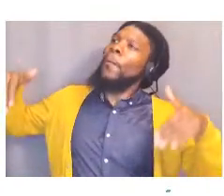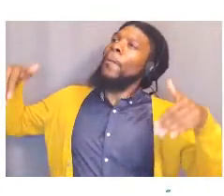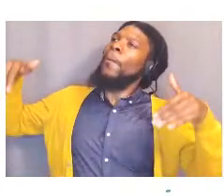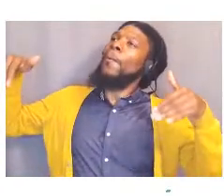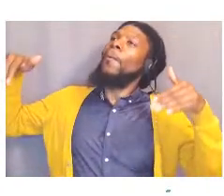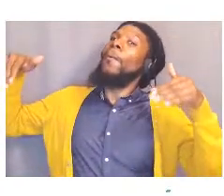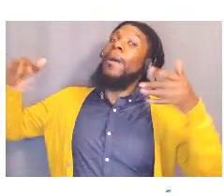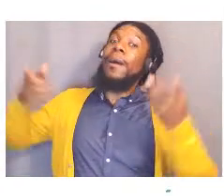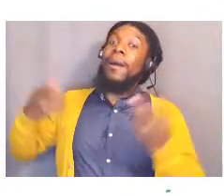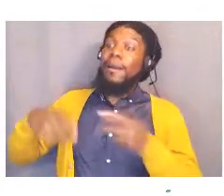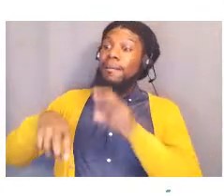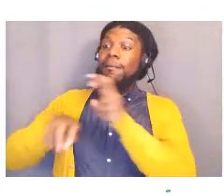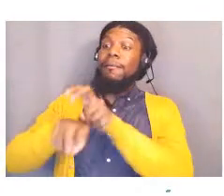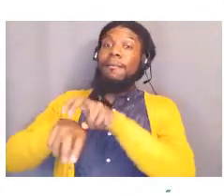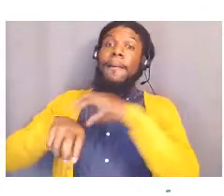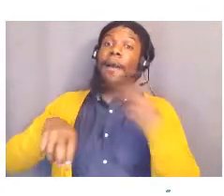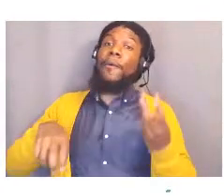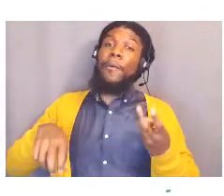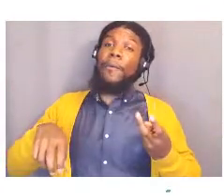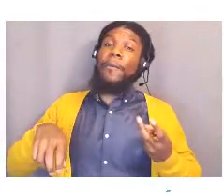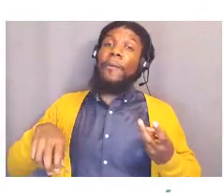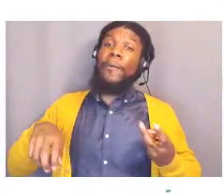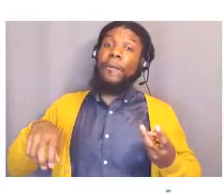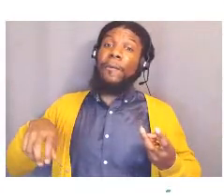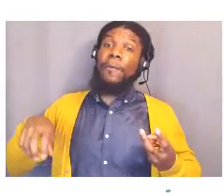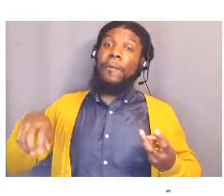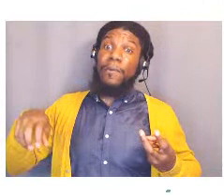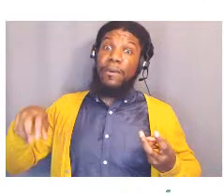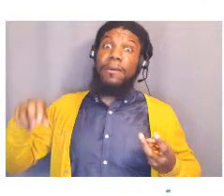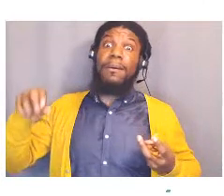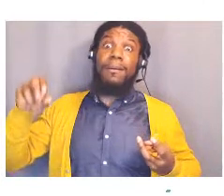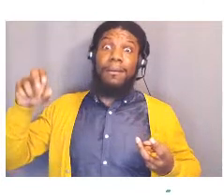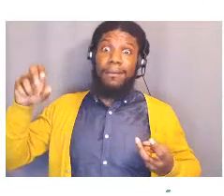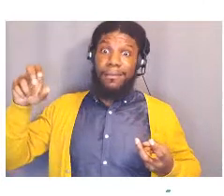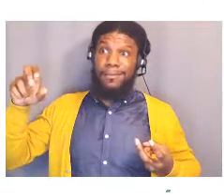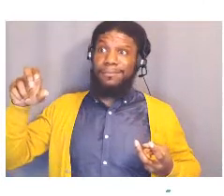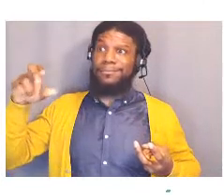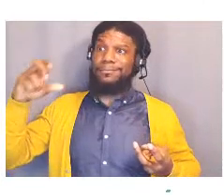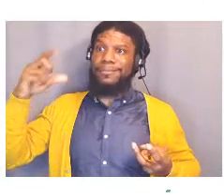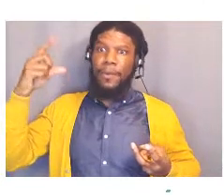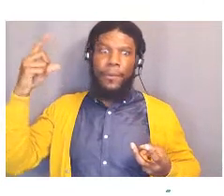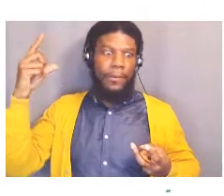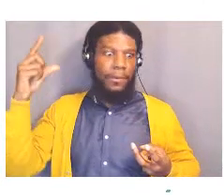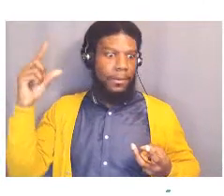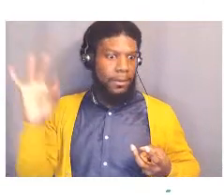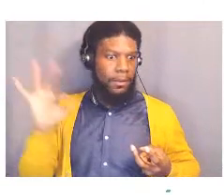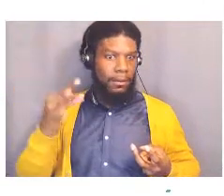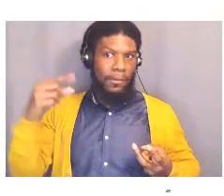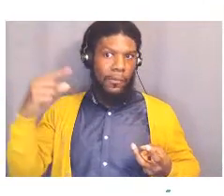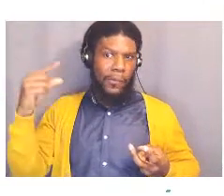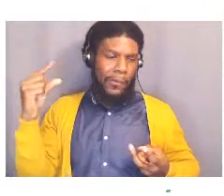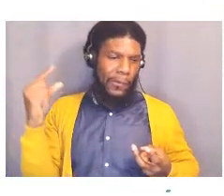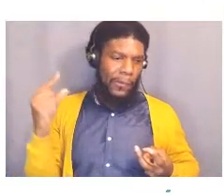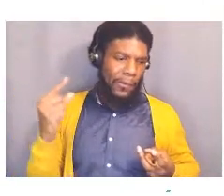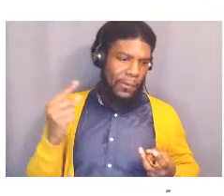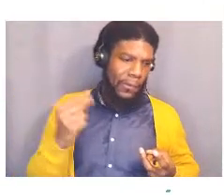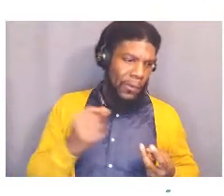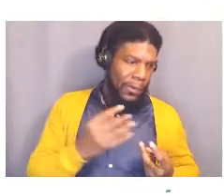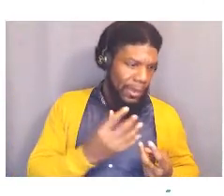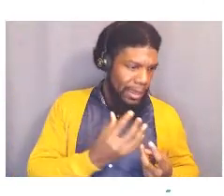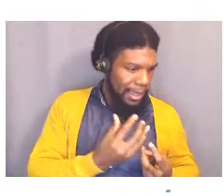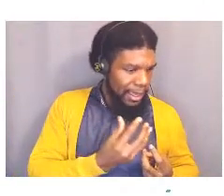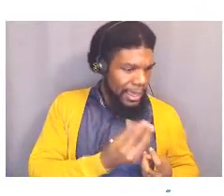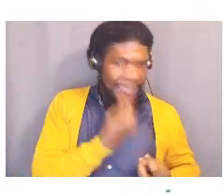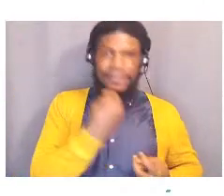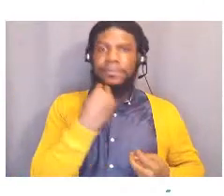that poor little squirrel falls off his back. He has squirrel for dinner. Now, I